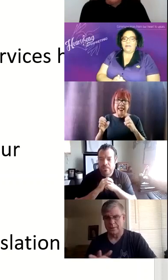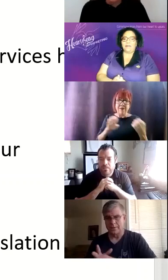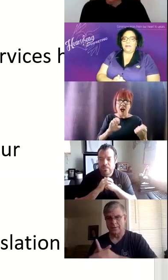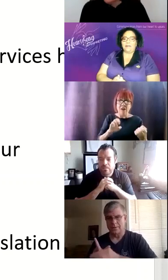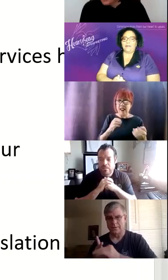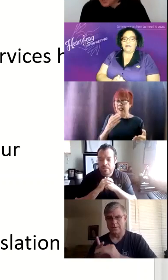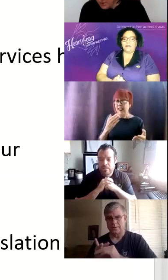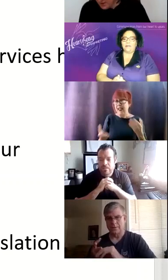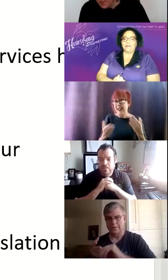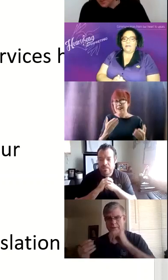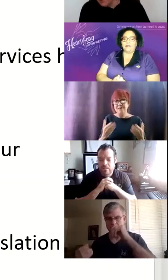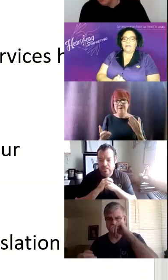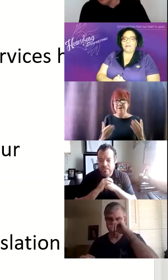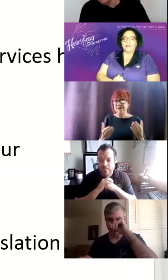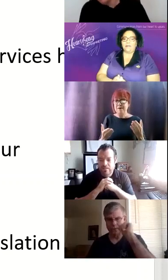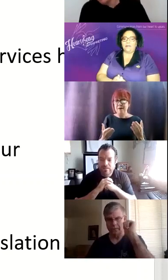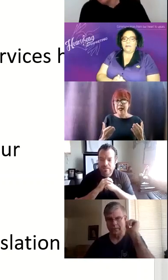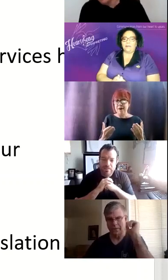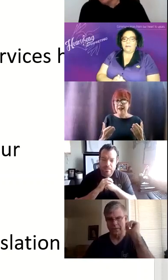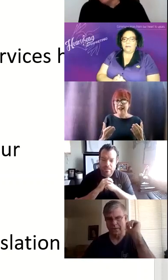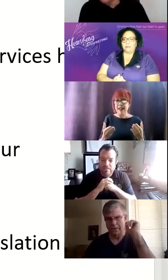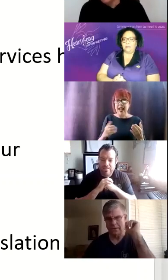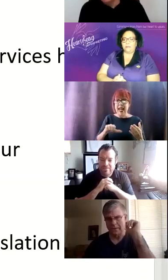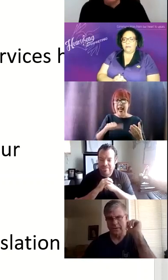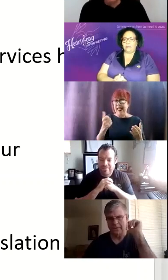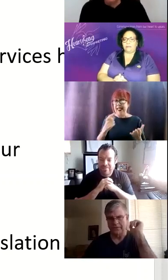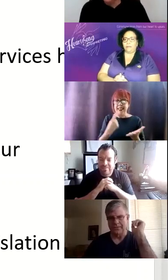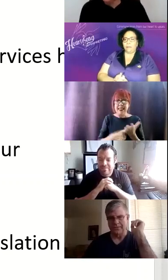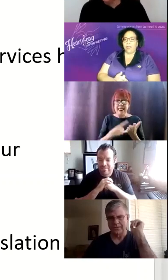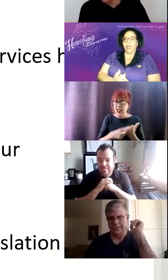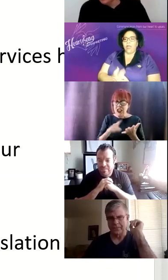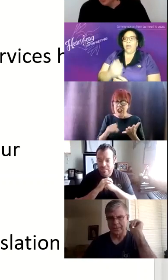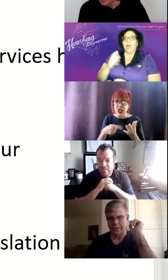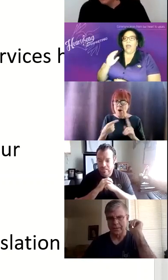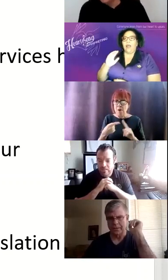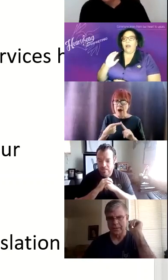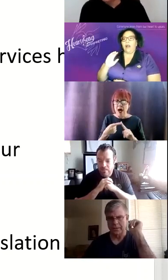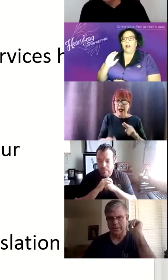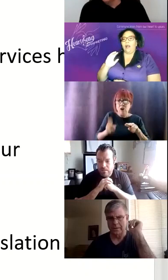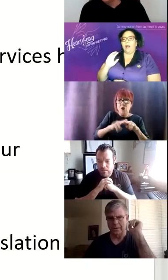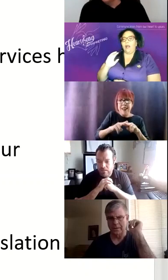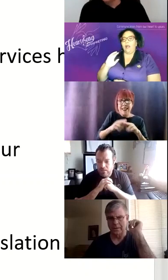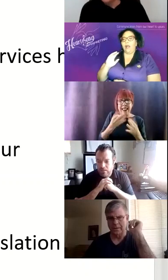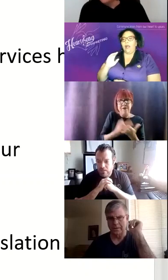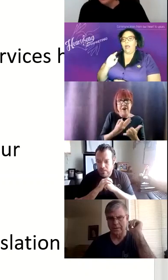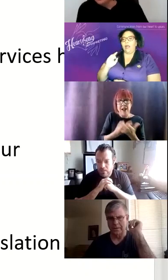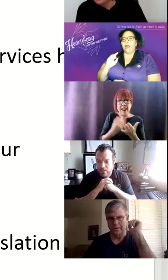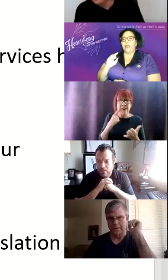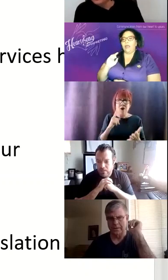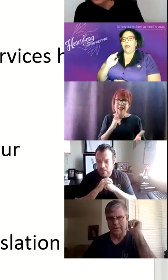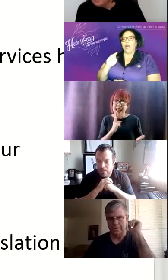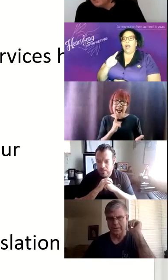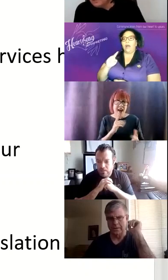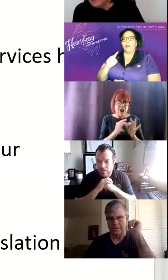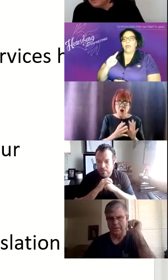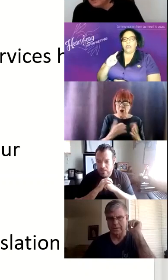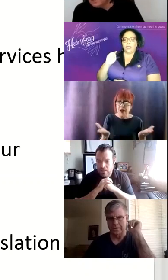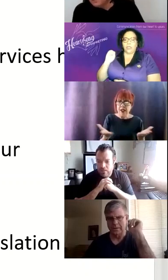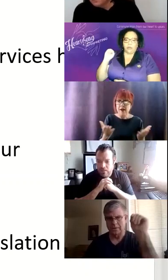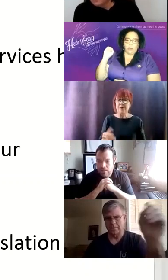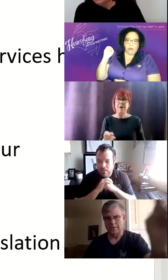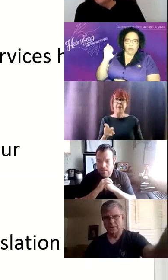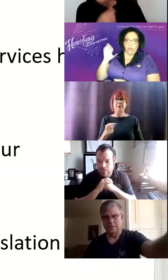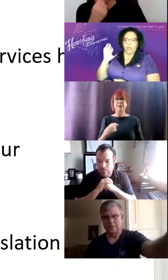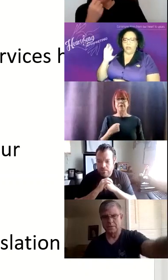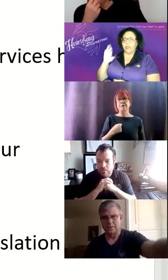funding? Any discussion of uptick in funding to designate for the deaf community or anything, or interpreting services or anything like that? I wanted to